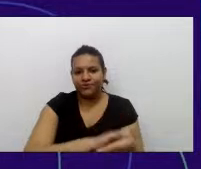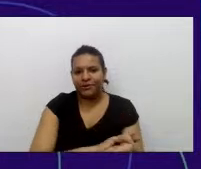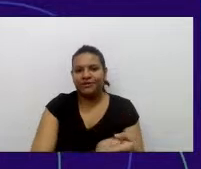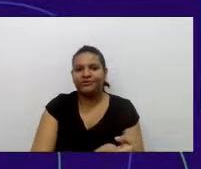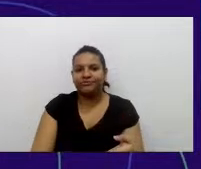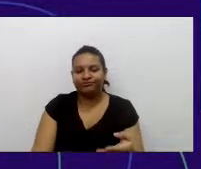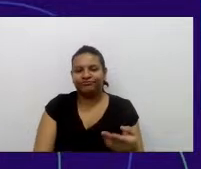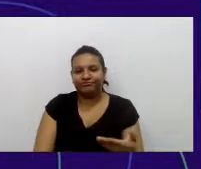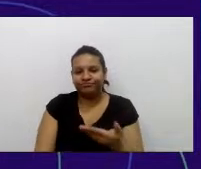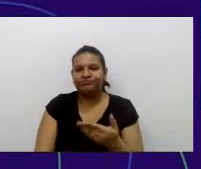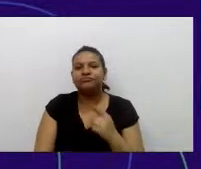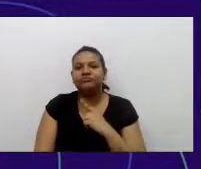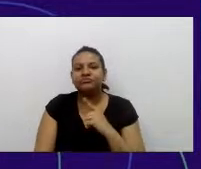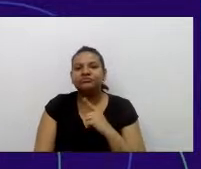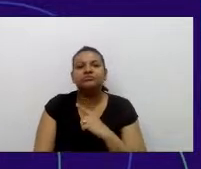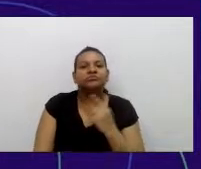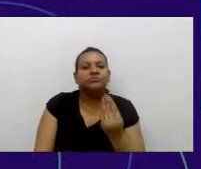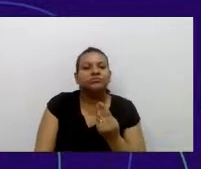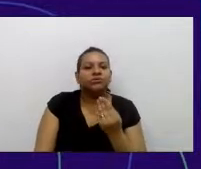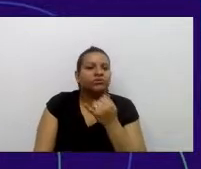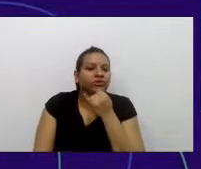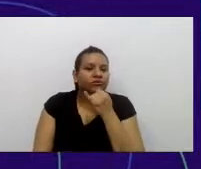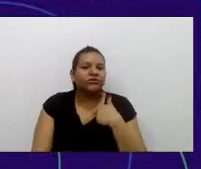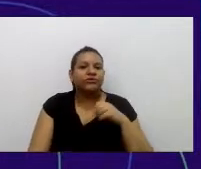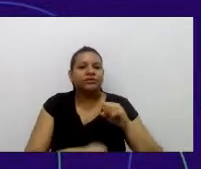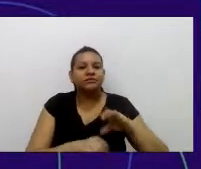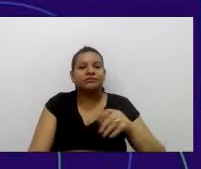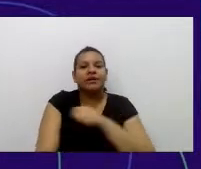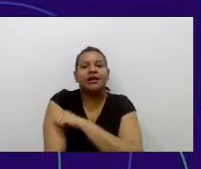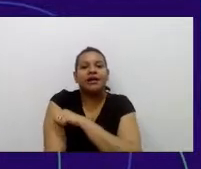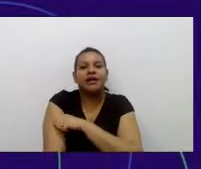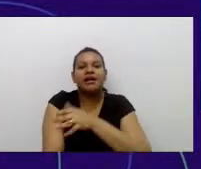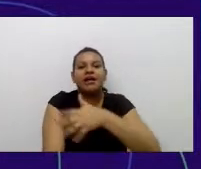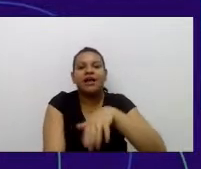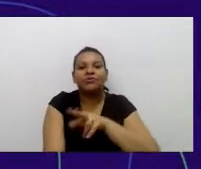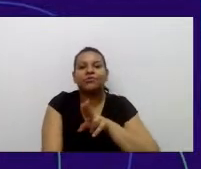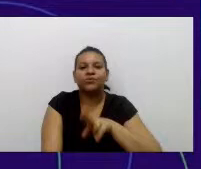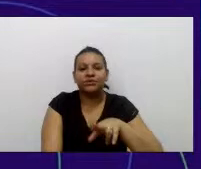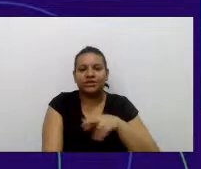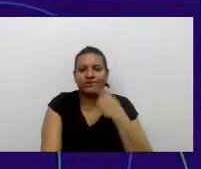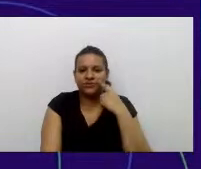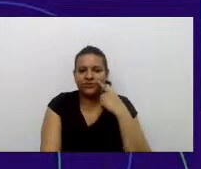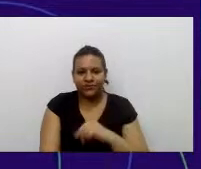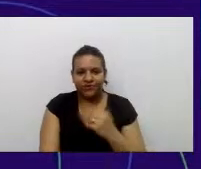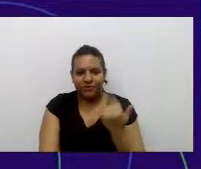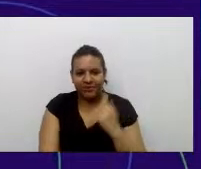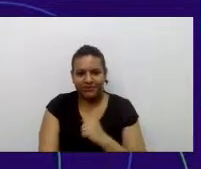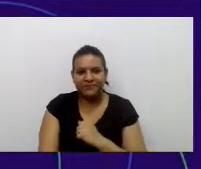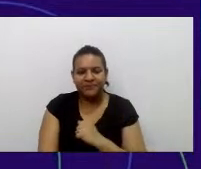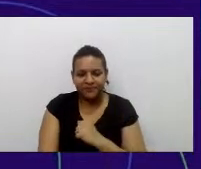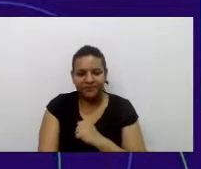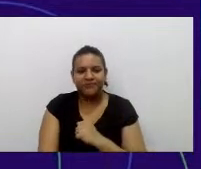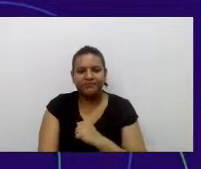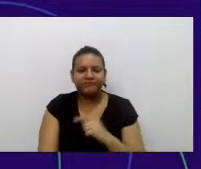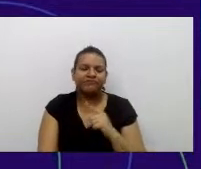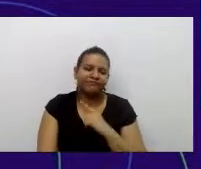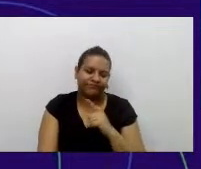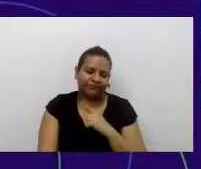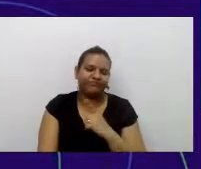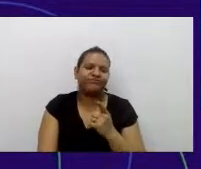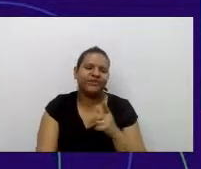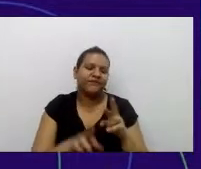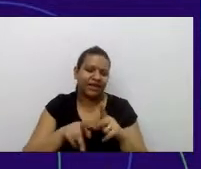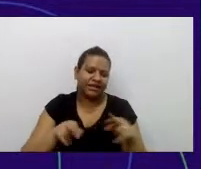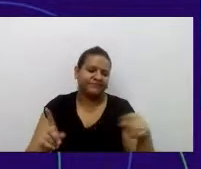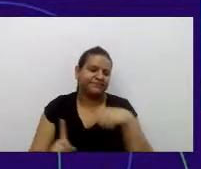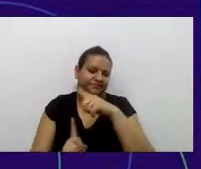because because there are many ways in which they can become very productive. Here's an example that